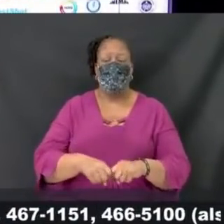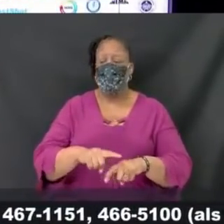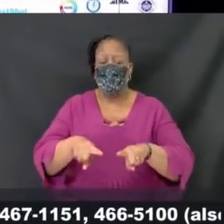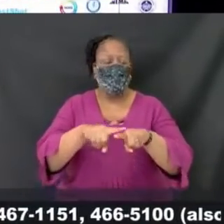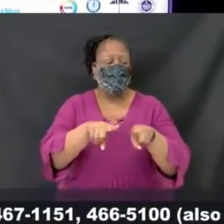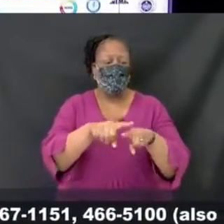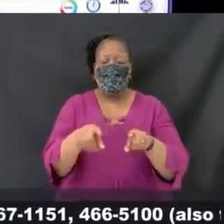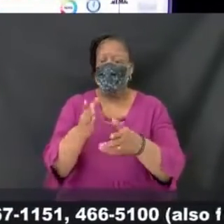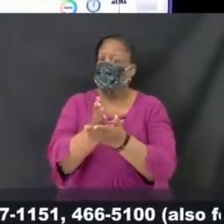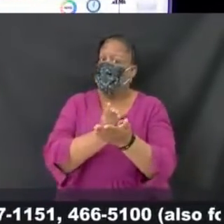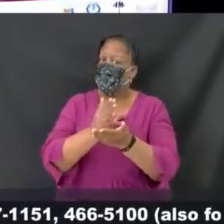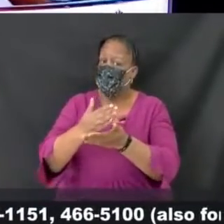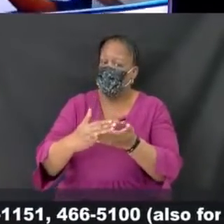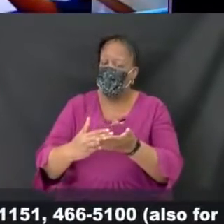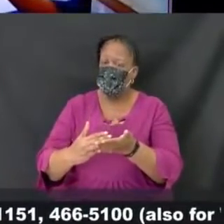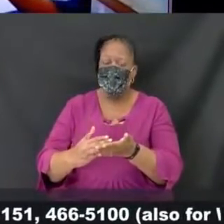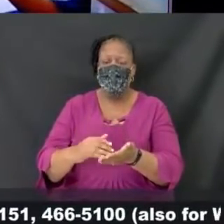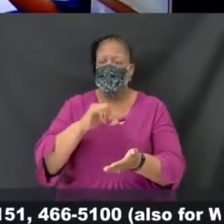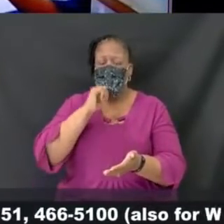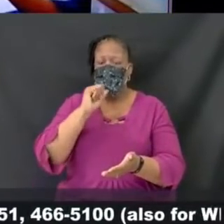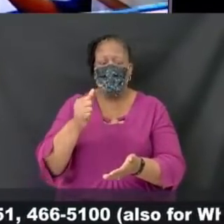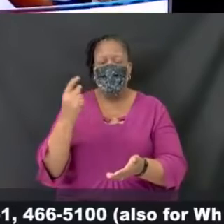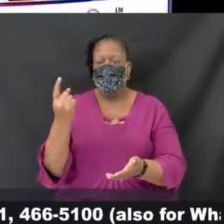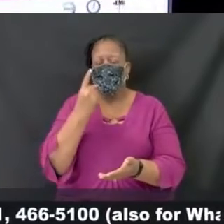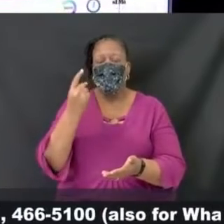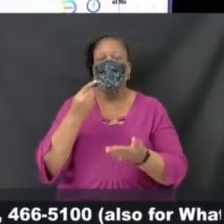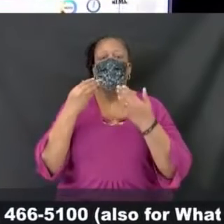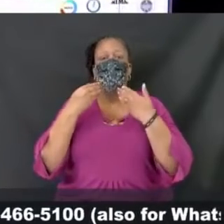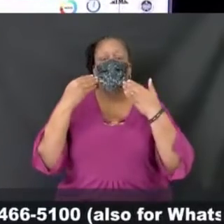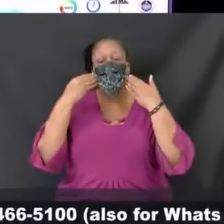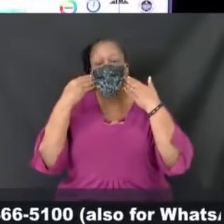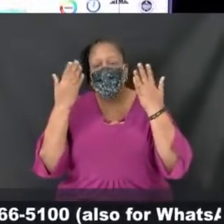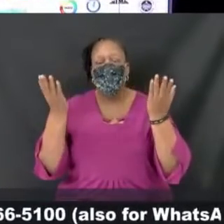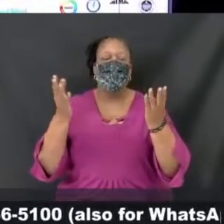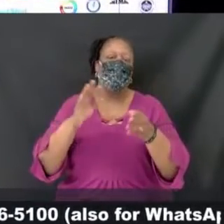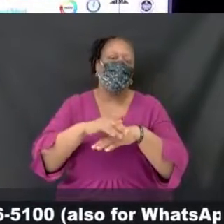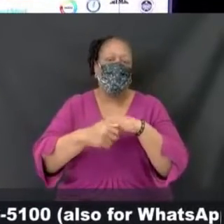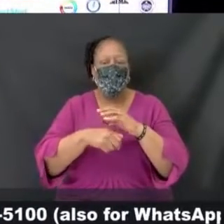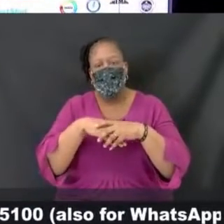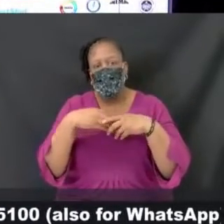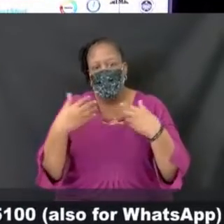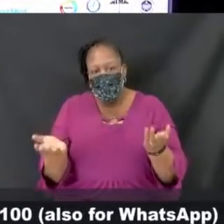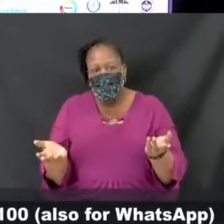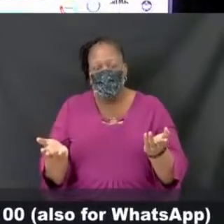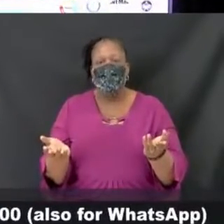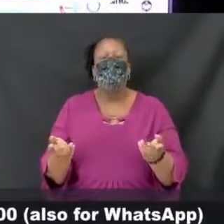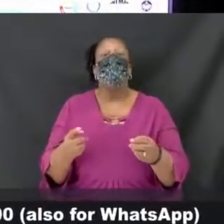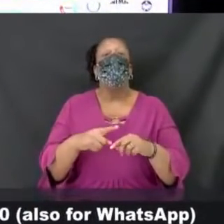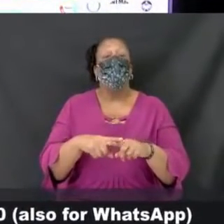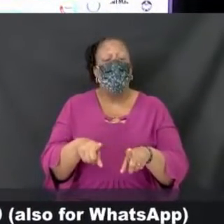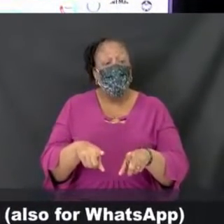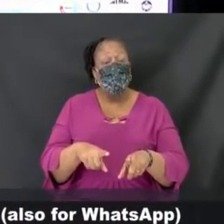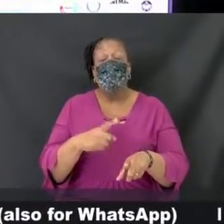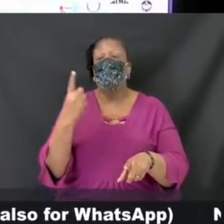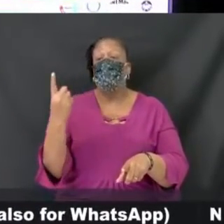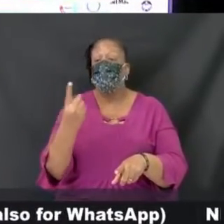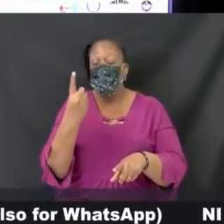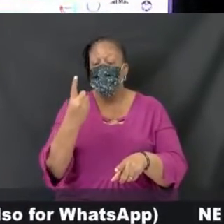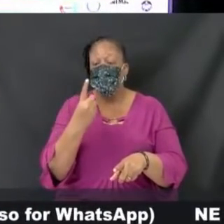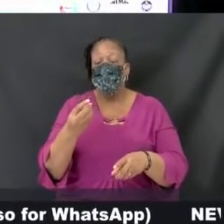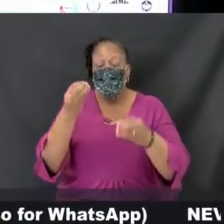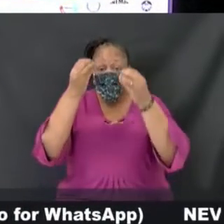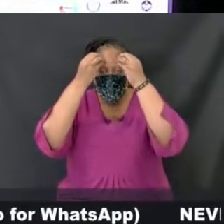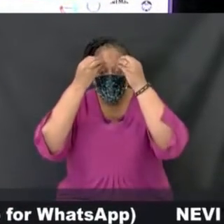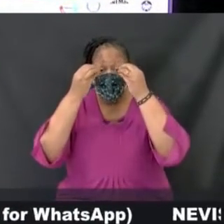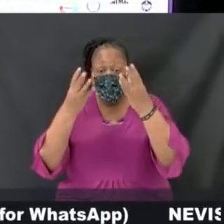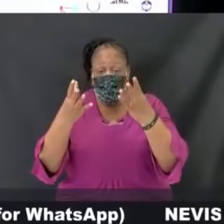not just the pharmaceutical or non-pharmaceutical measures. It calls for enforcement. So in this regard,